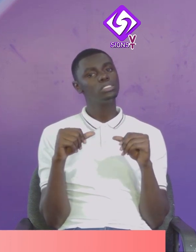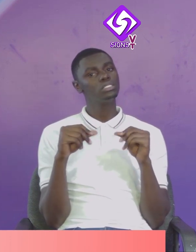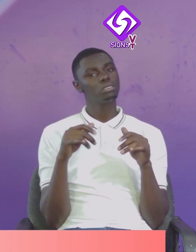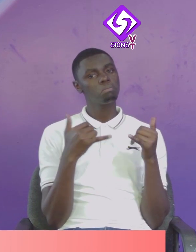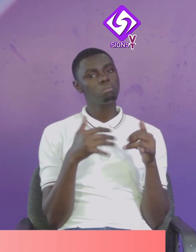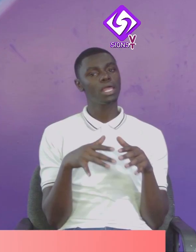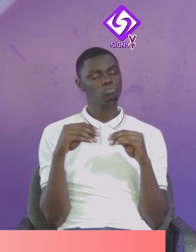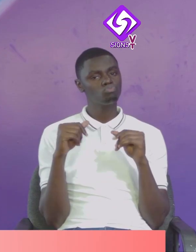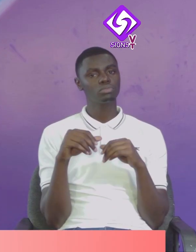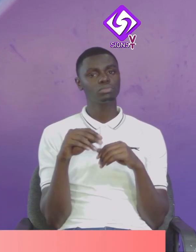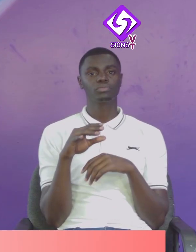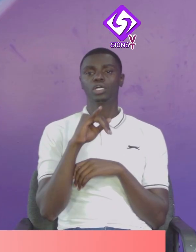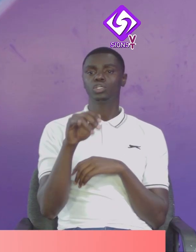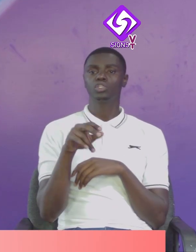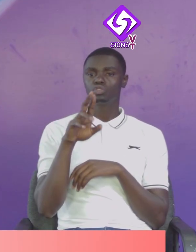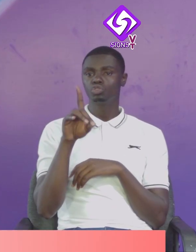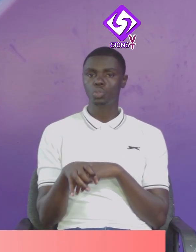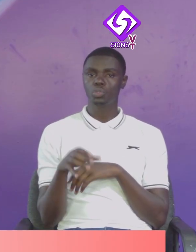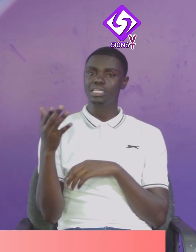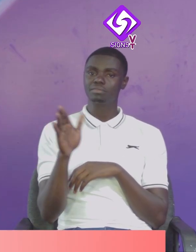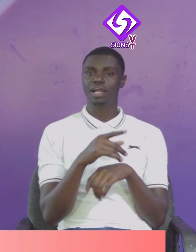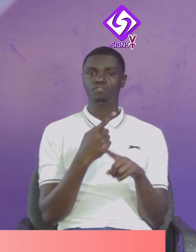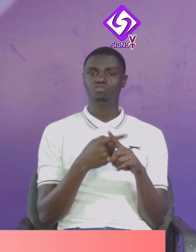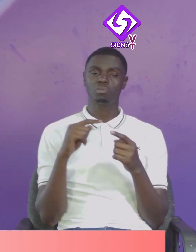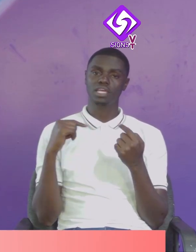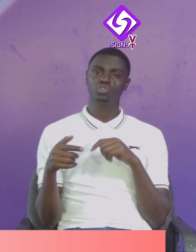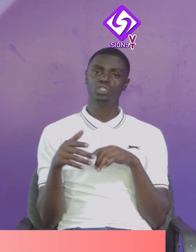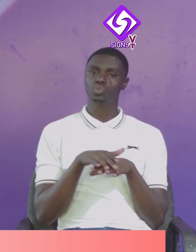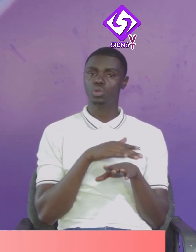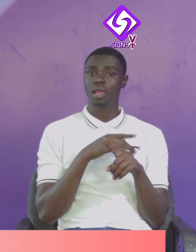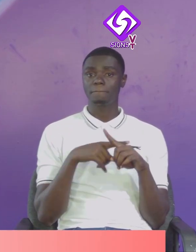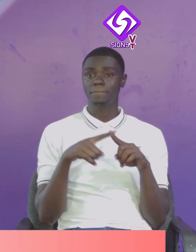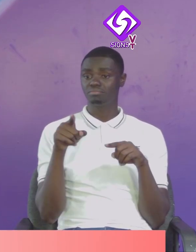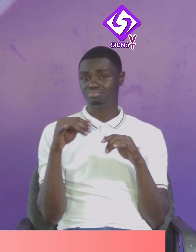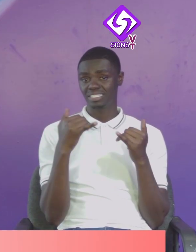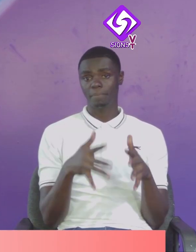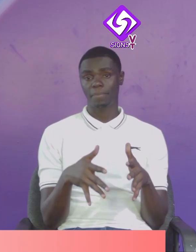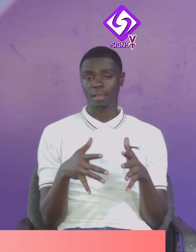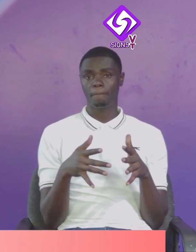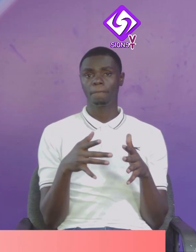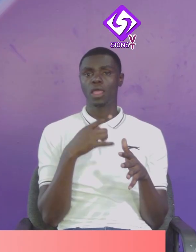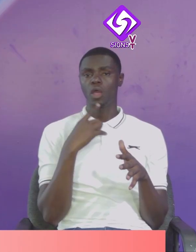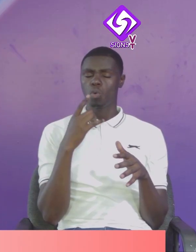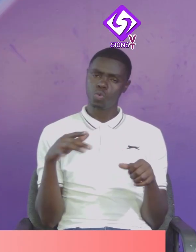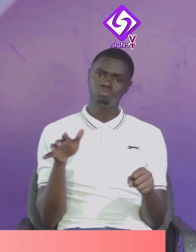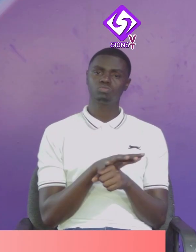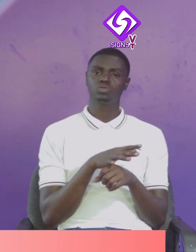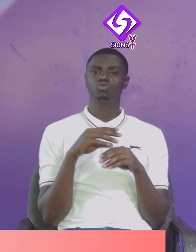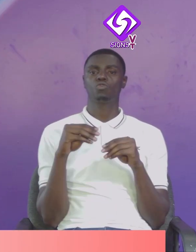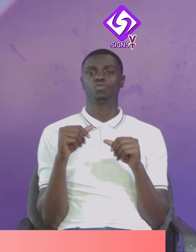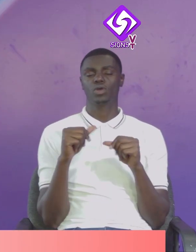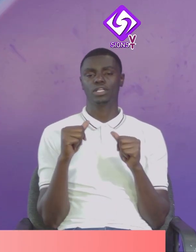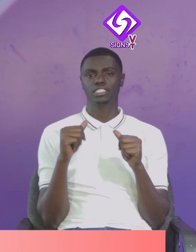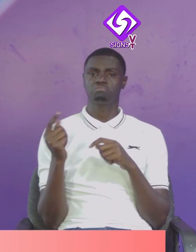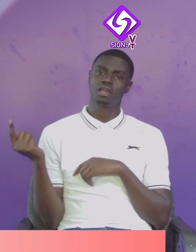like you mentioned, he came back. He's back from the injury slowly, but he's a player who is full of quality. And